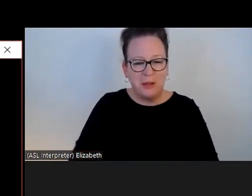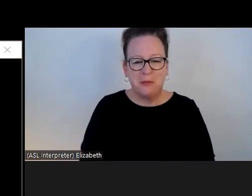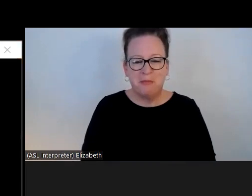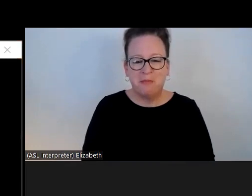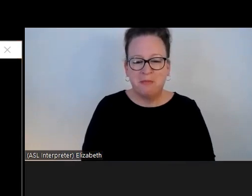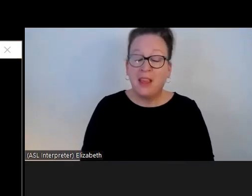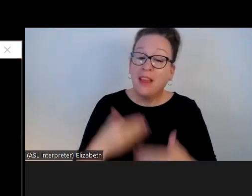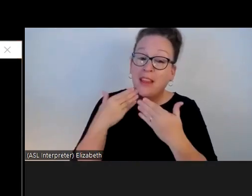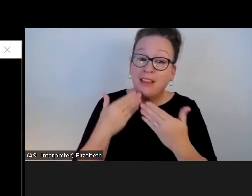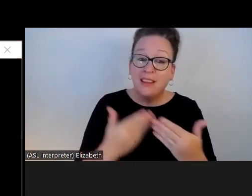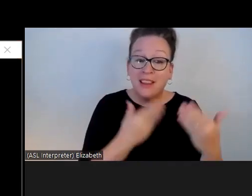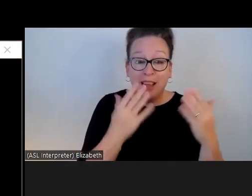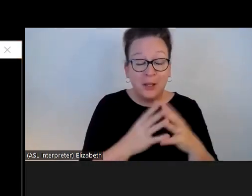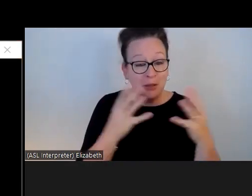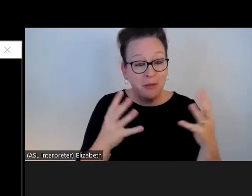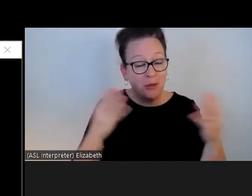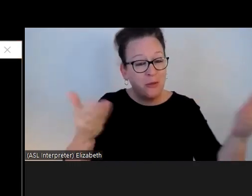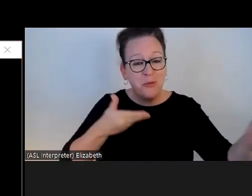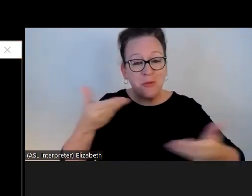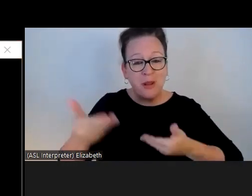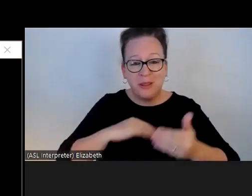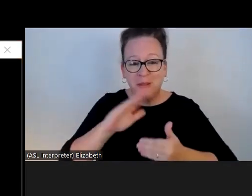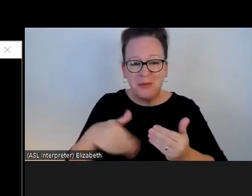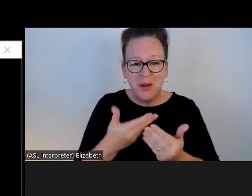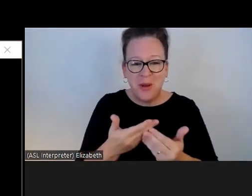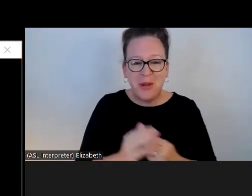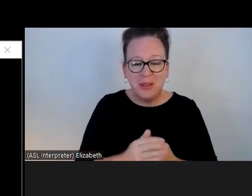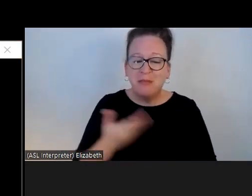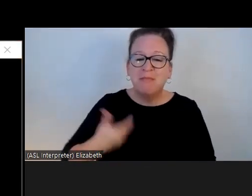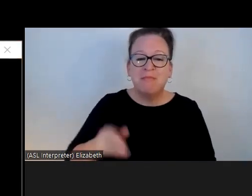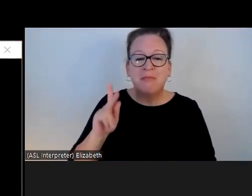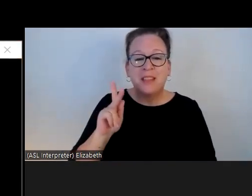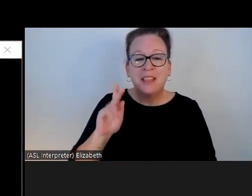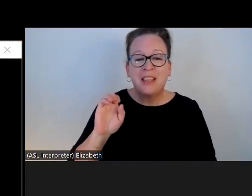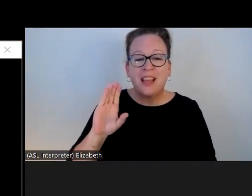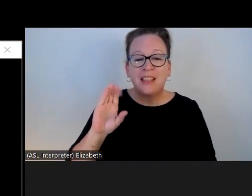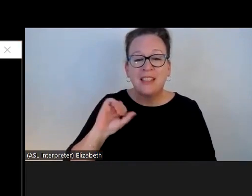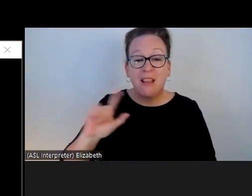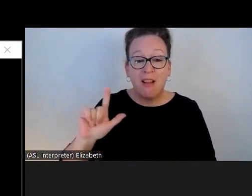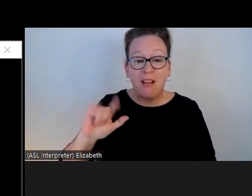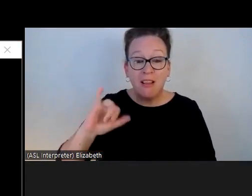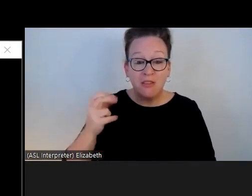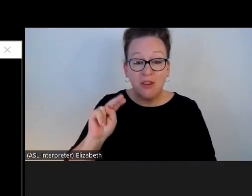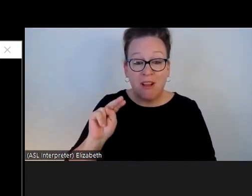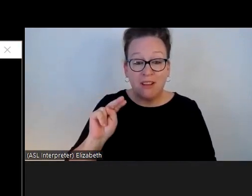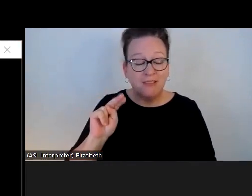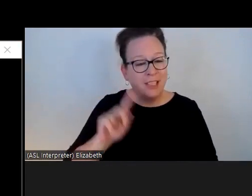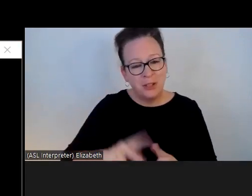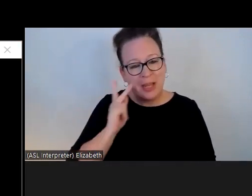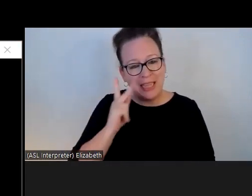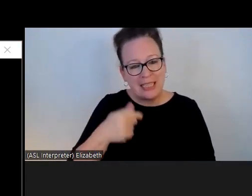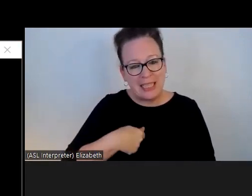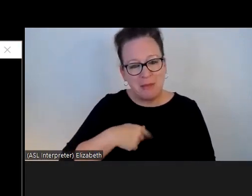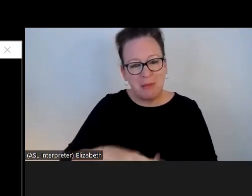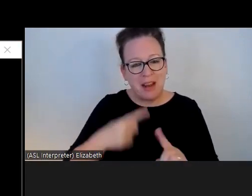Thank you very much. Welcome, everyone. My name is Kessel John. You cannot see me, but I am here in the back,